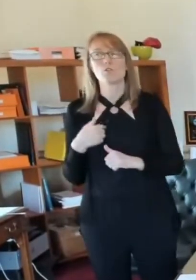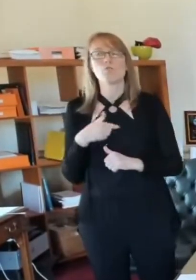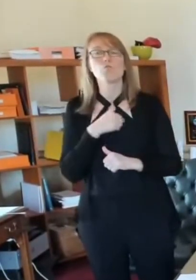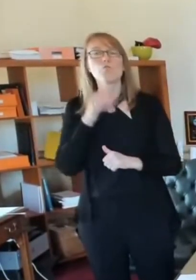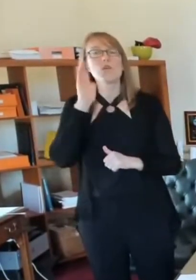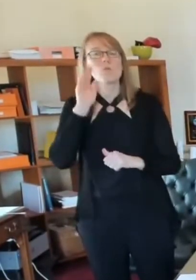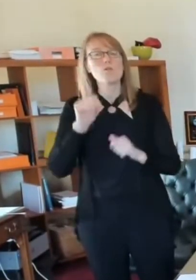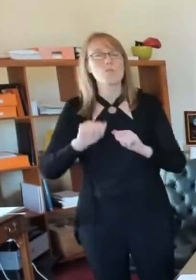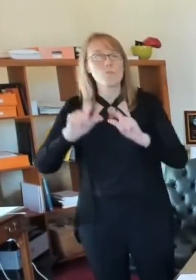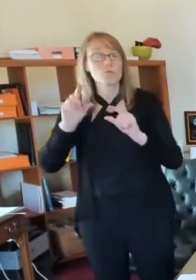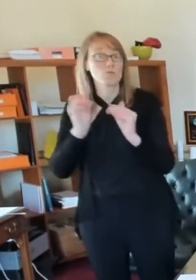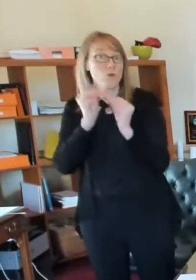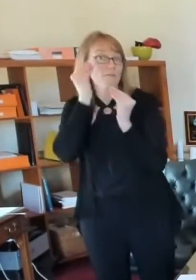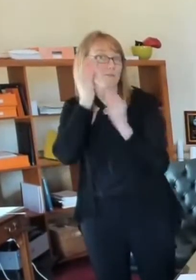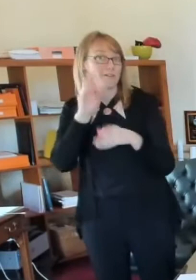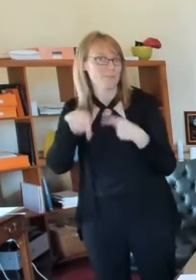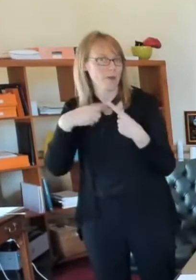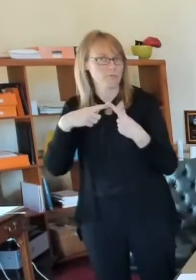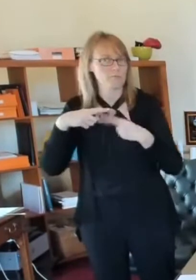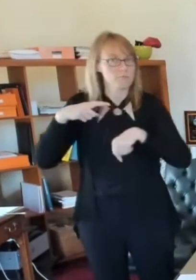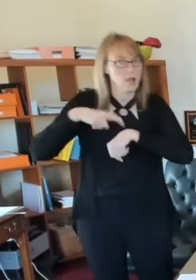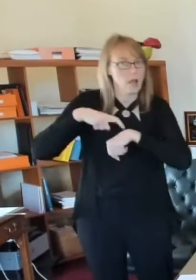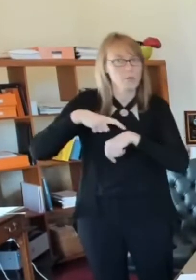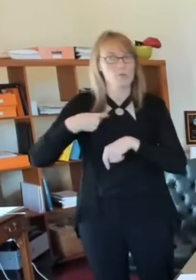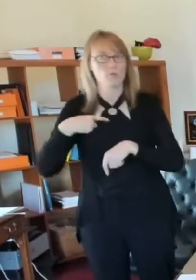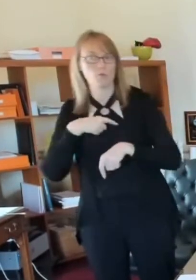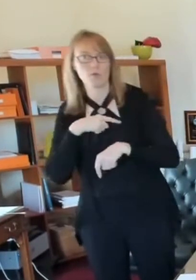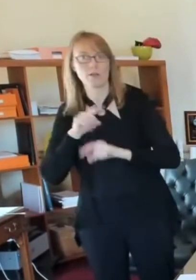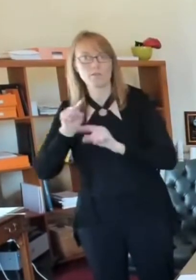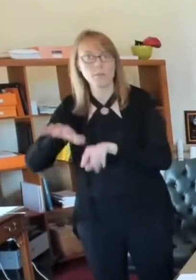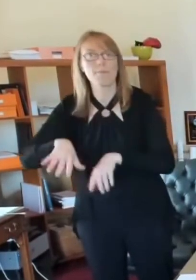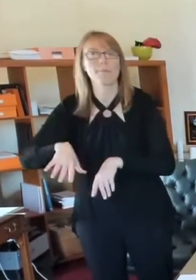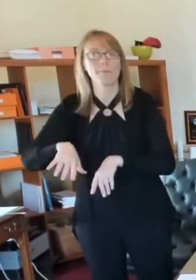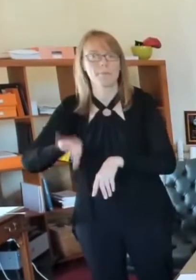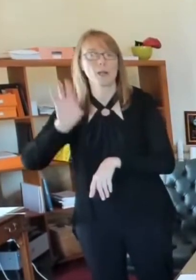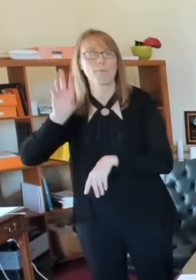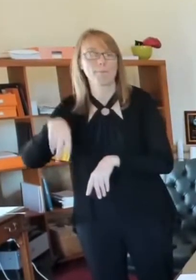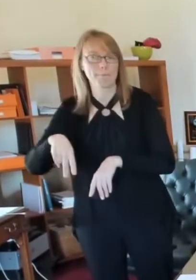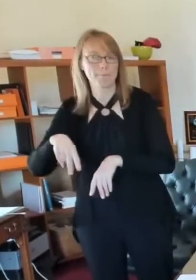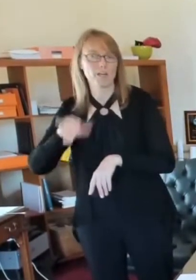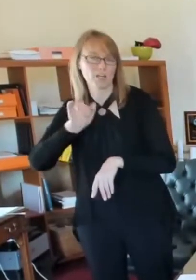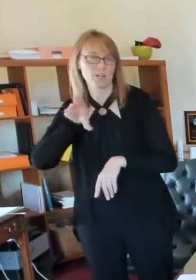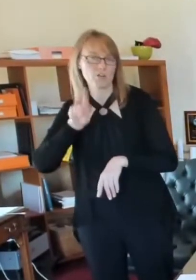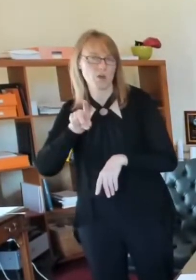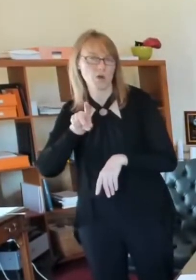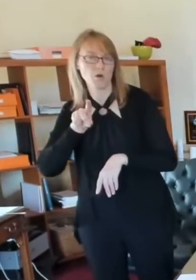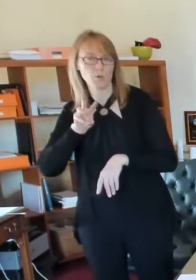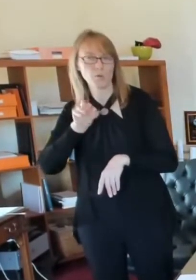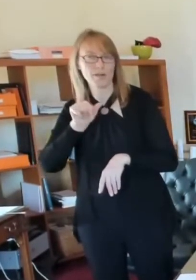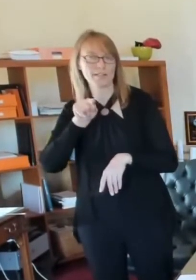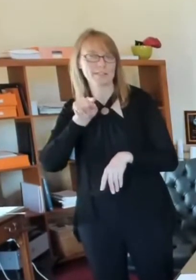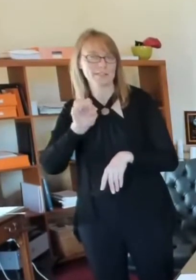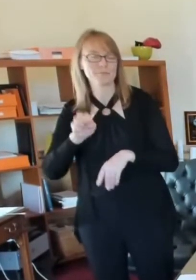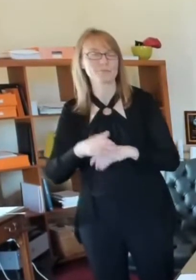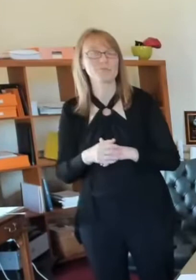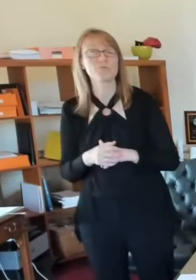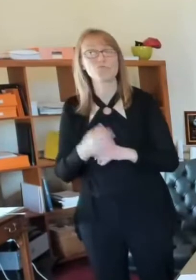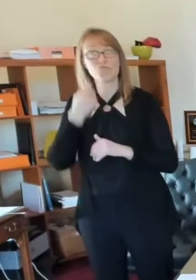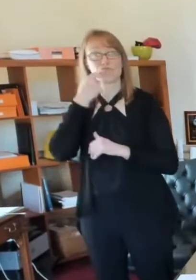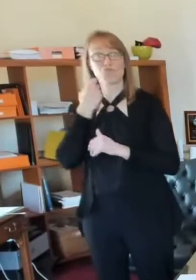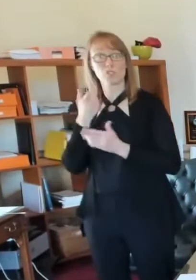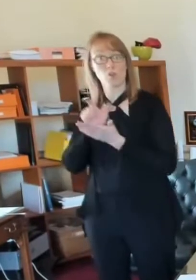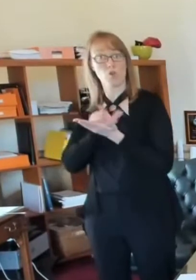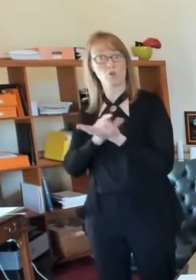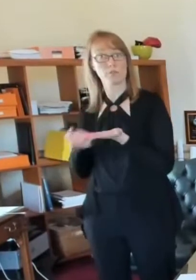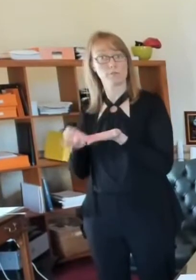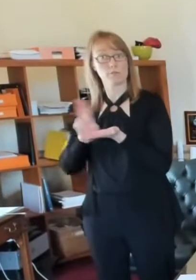time gets closer. We had two questions about police residency, Mayor. Mm-hmm. Since it was signed into law, Mm-hmm. have we